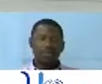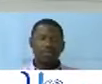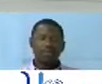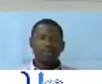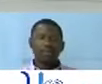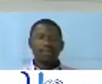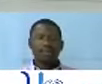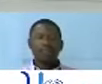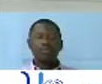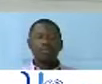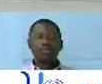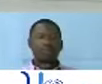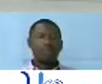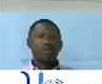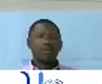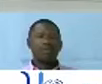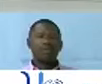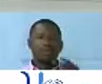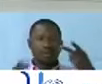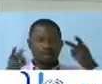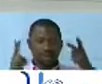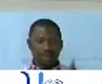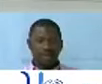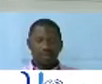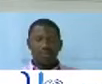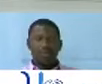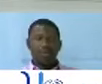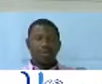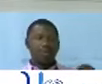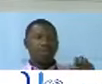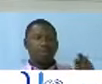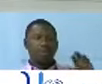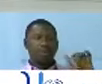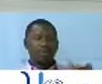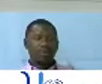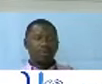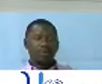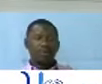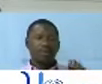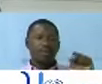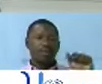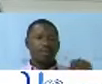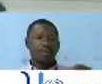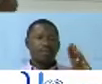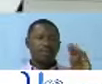Samba, Mary Samba was arrested. New Japako. And kept for 3 days.